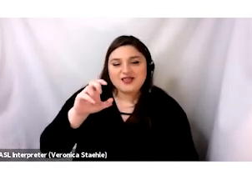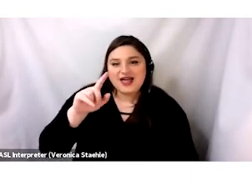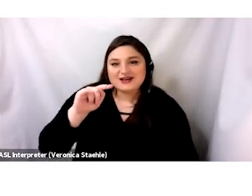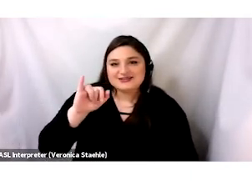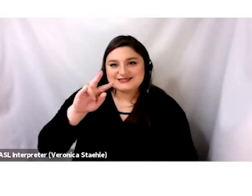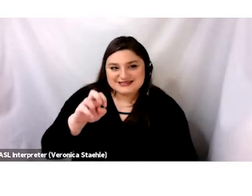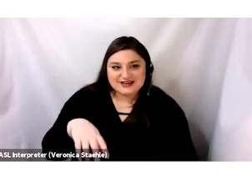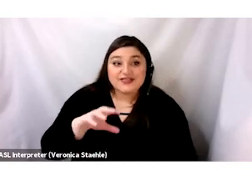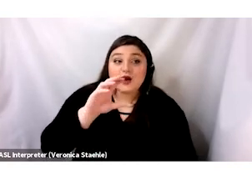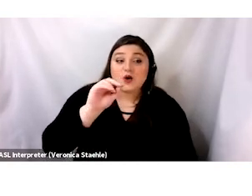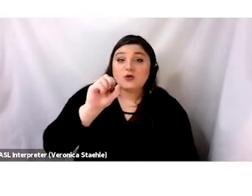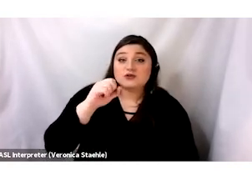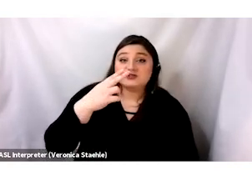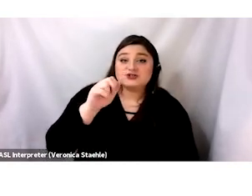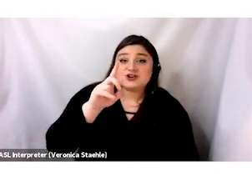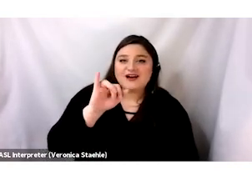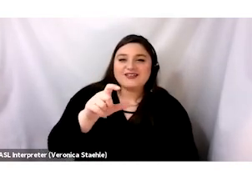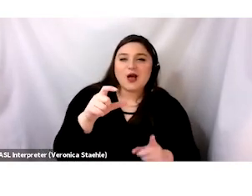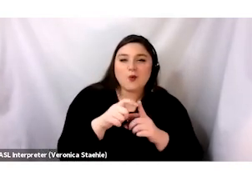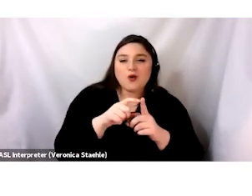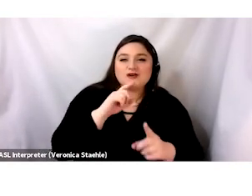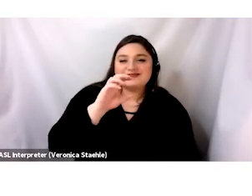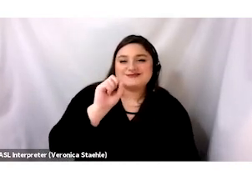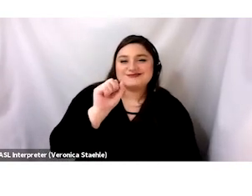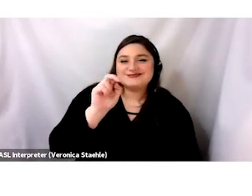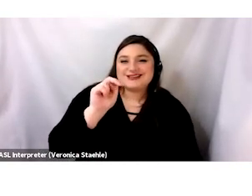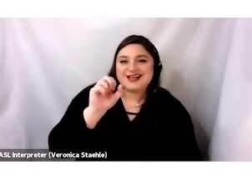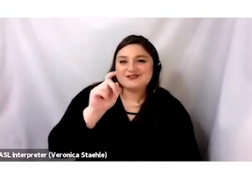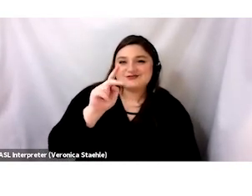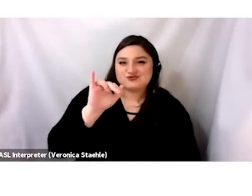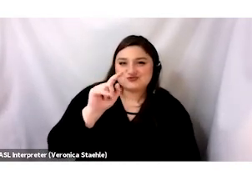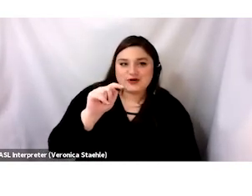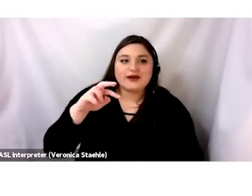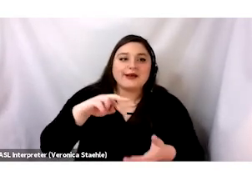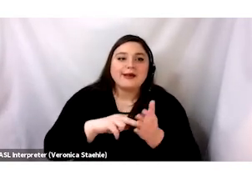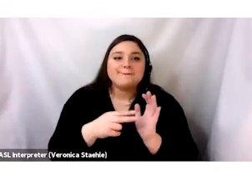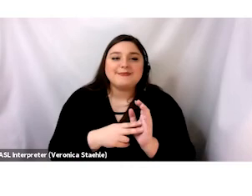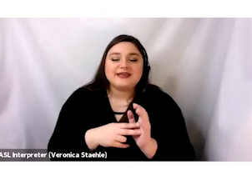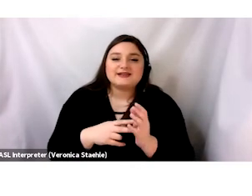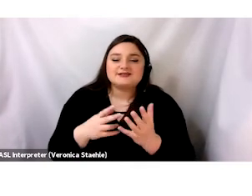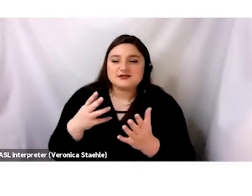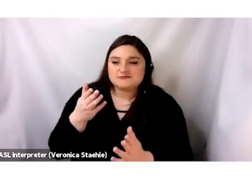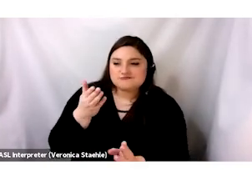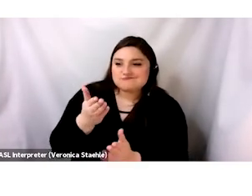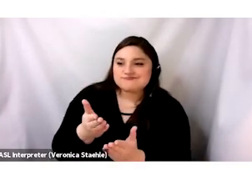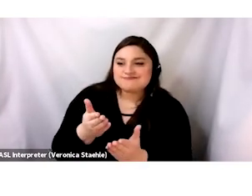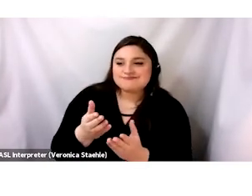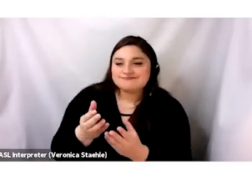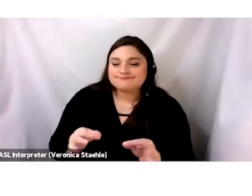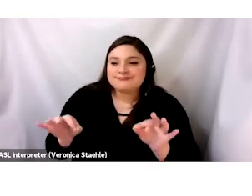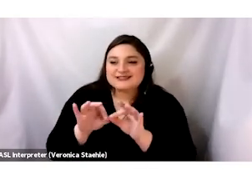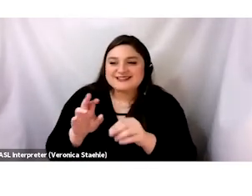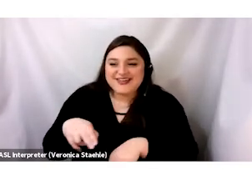in Sanskrit. And they are also thinking about the circular seed to sew production